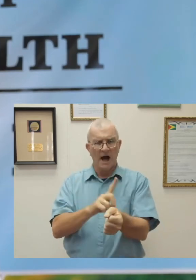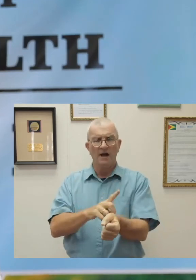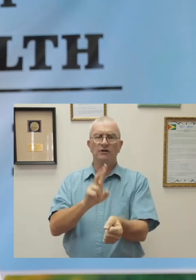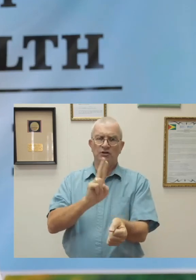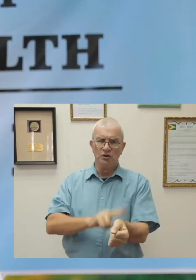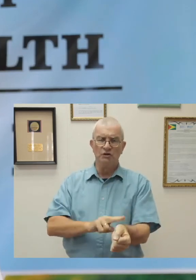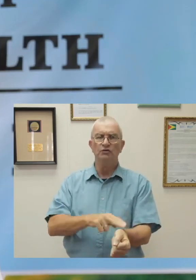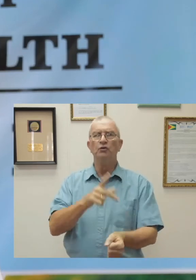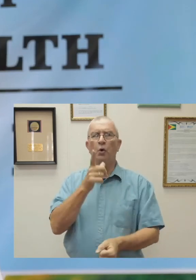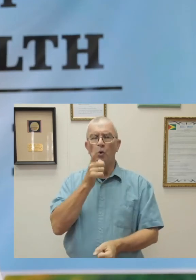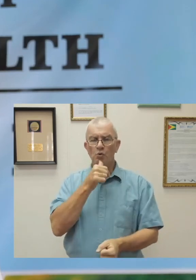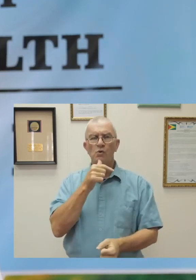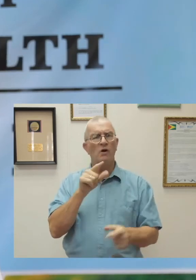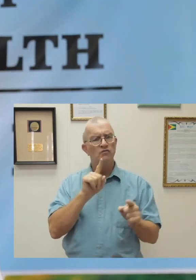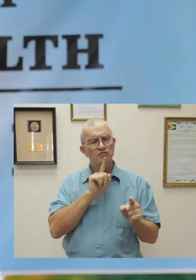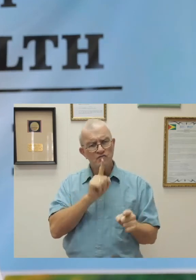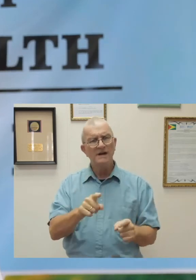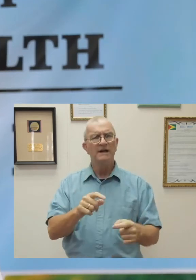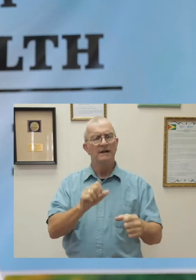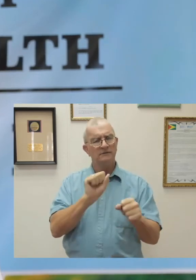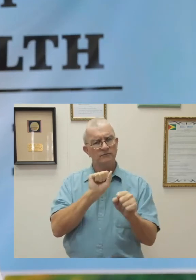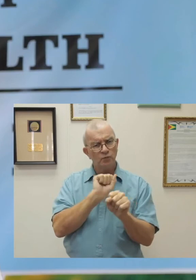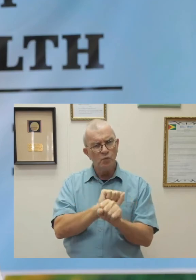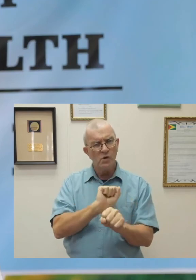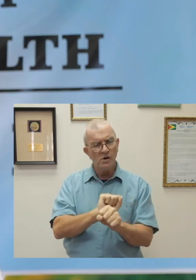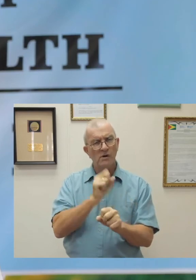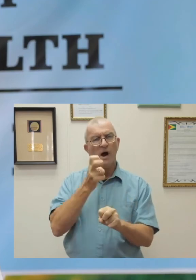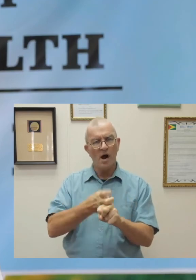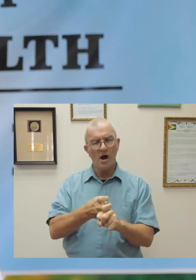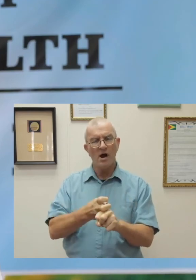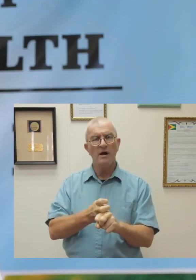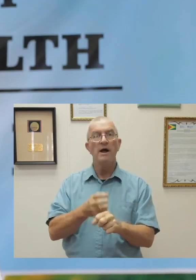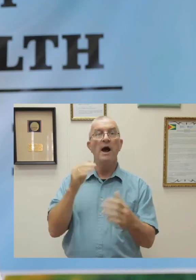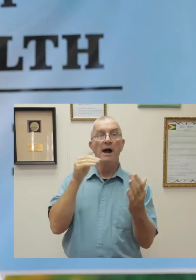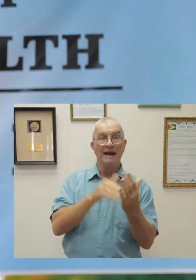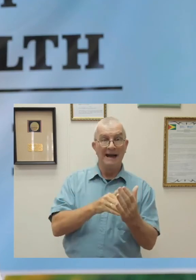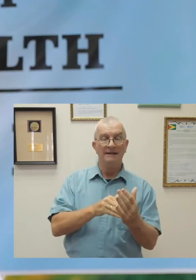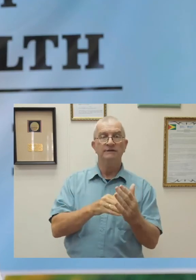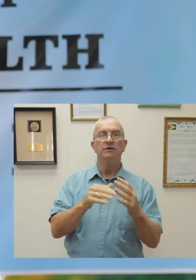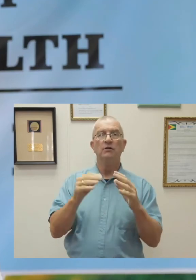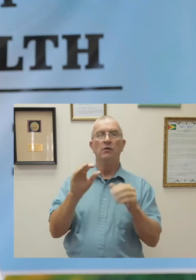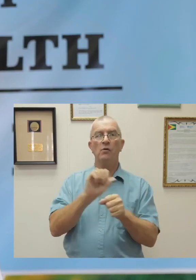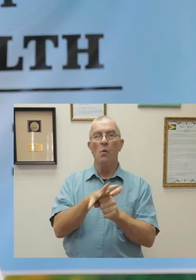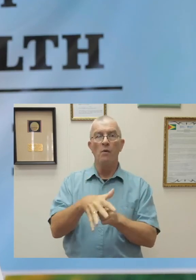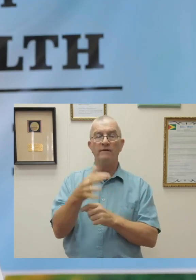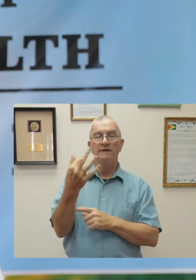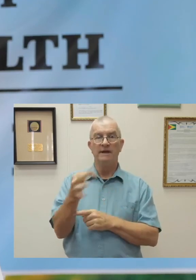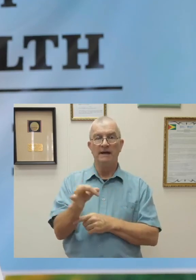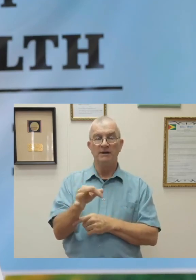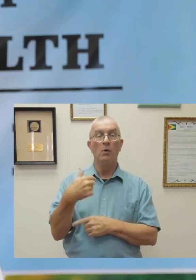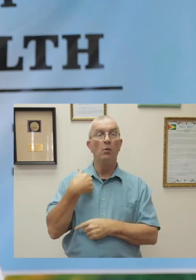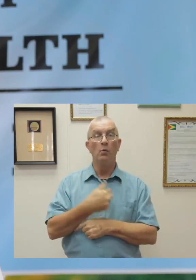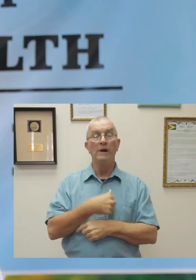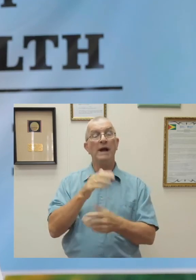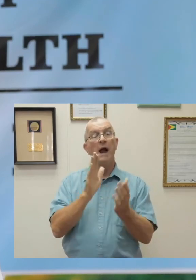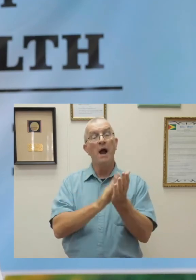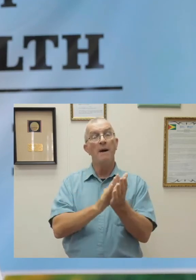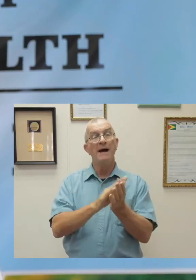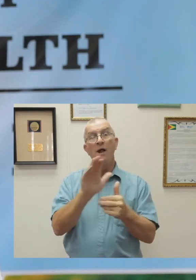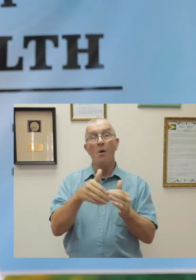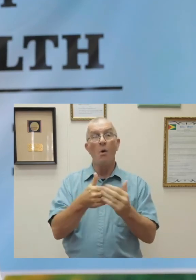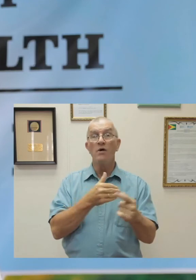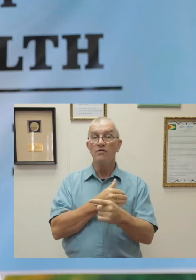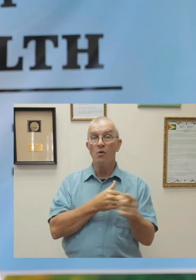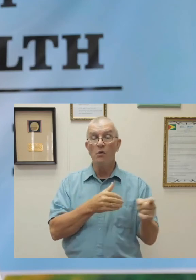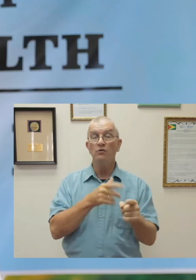workers who are heroically waging the war against COVID-19. We commend all those